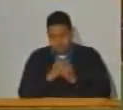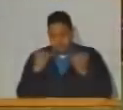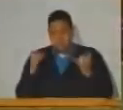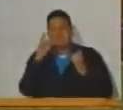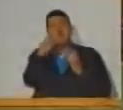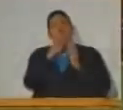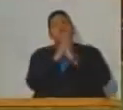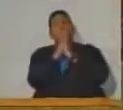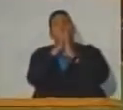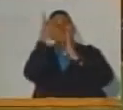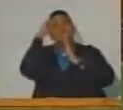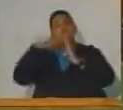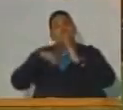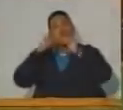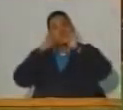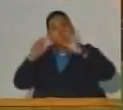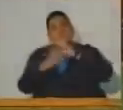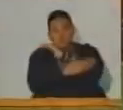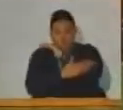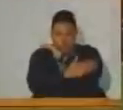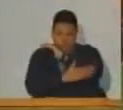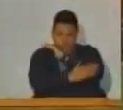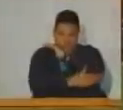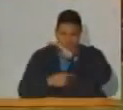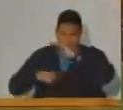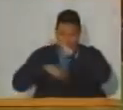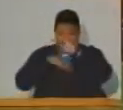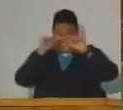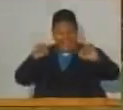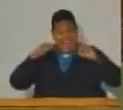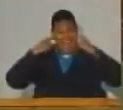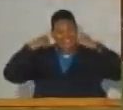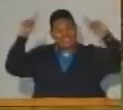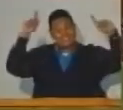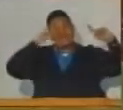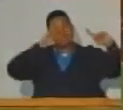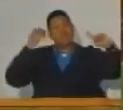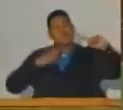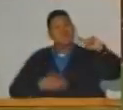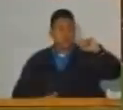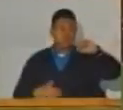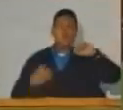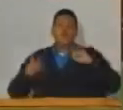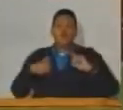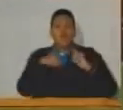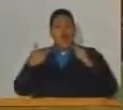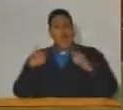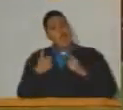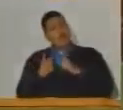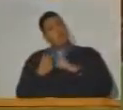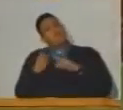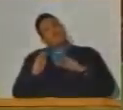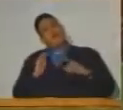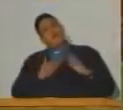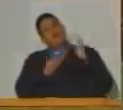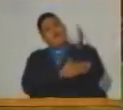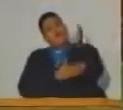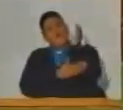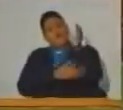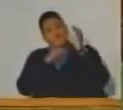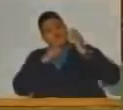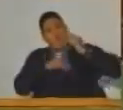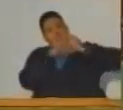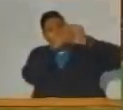prayer for our blessed nation. We can achieve the best wishes we have for our country, building on